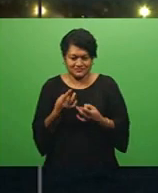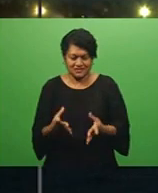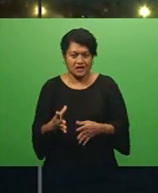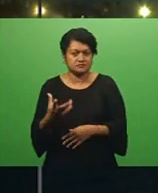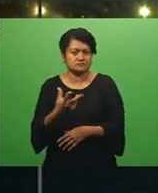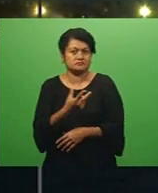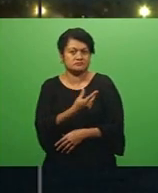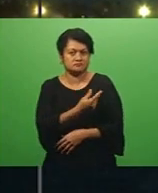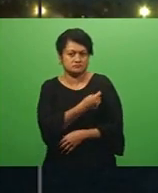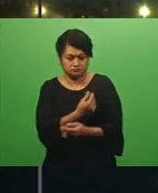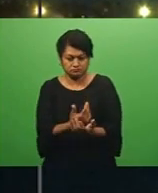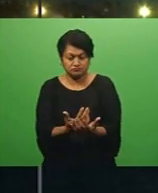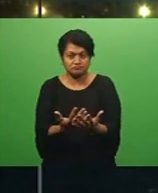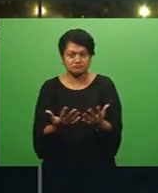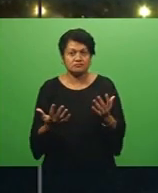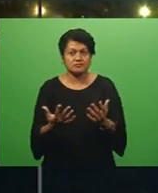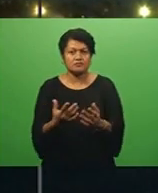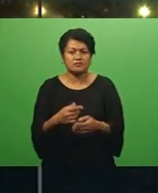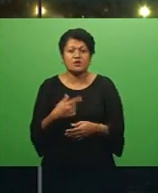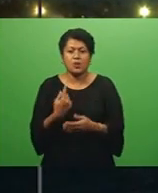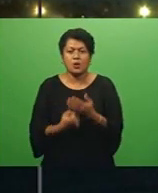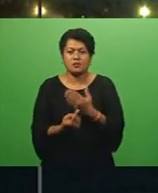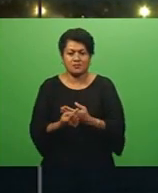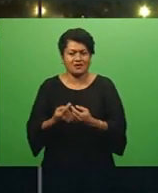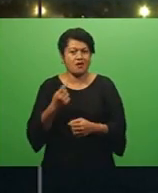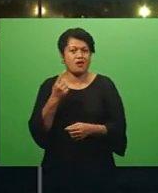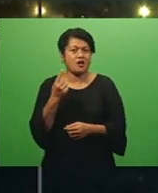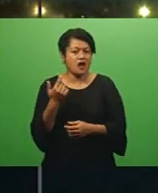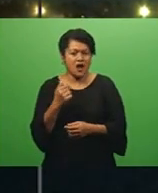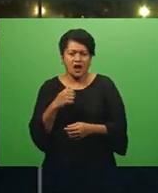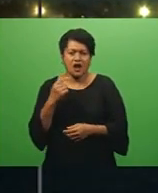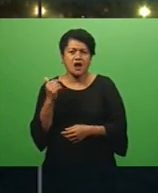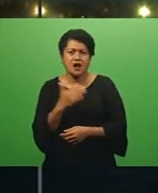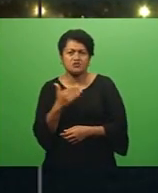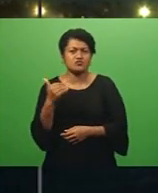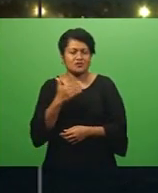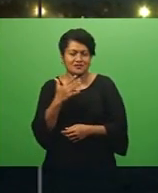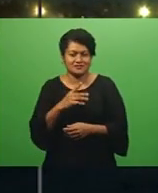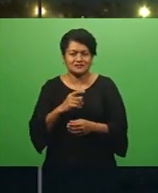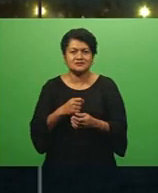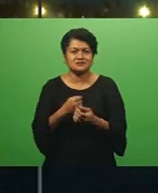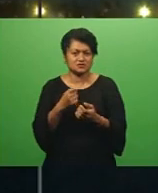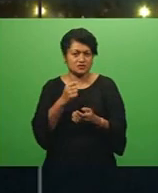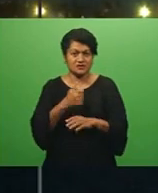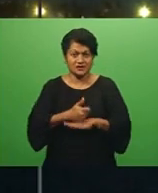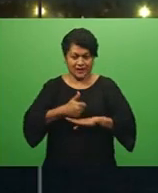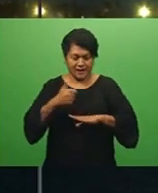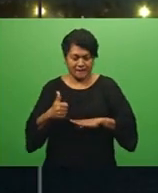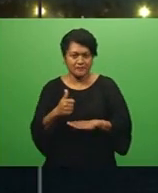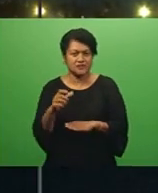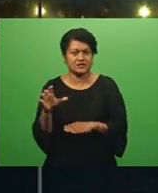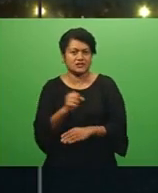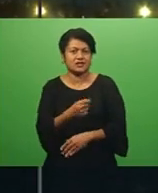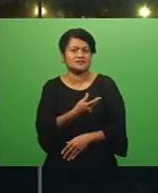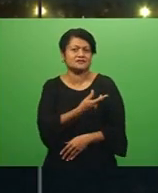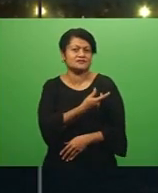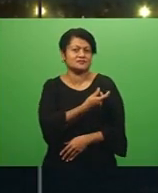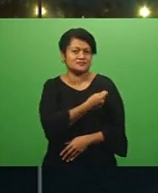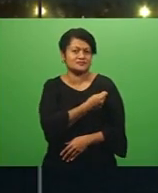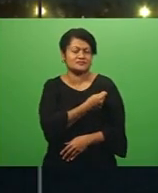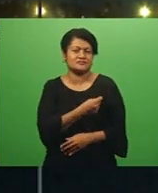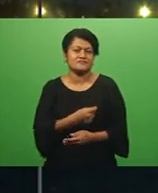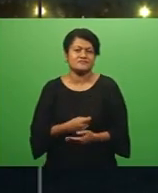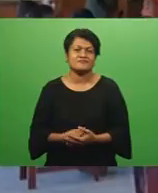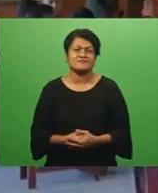The rollout of the vaccination today saw hundreds of civil servants and members of the disciplined forces take the jab. Eleanor Turangaivu has